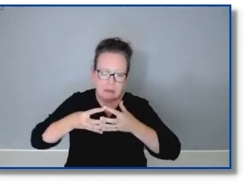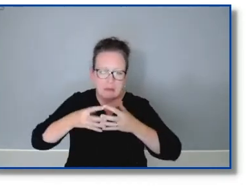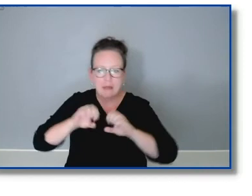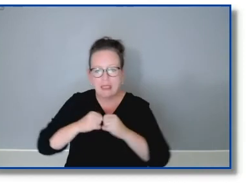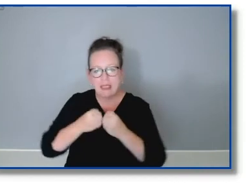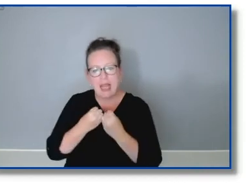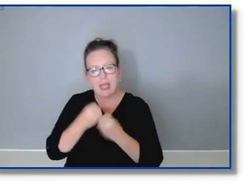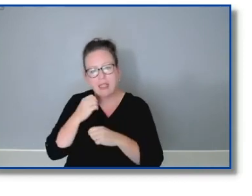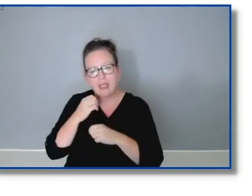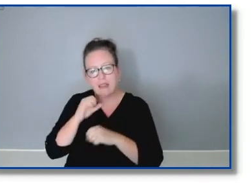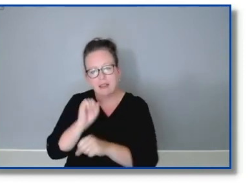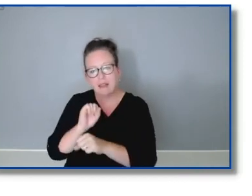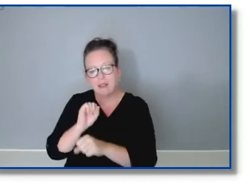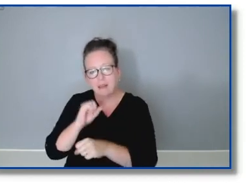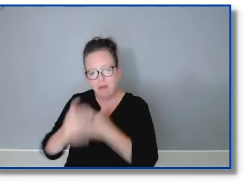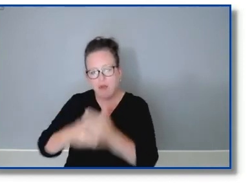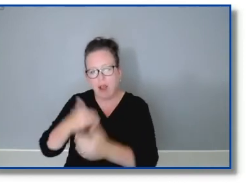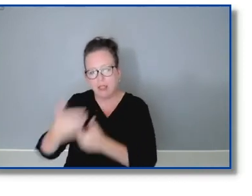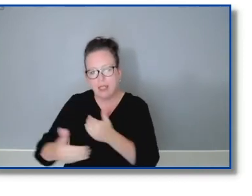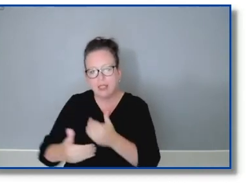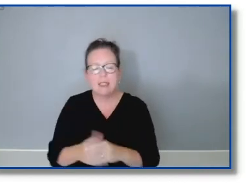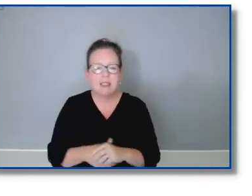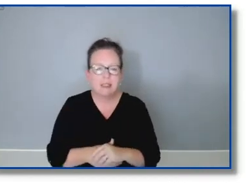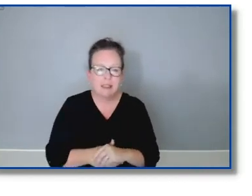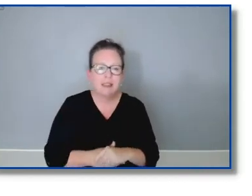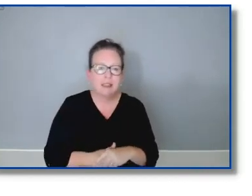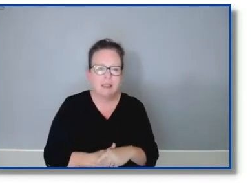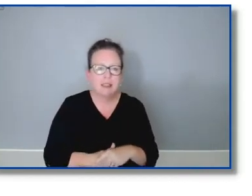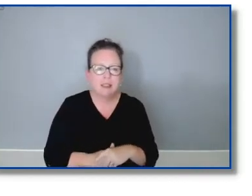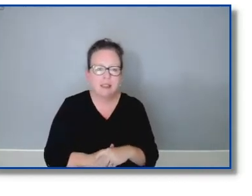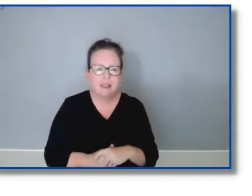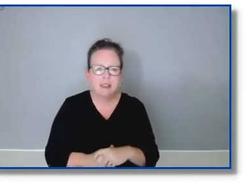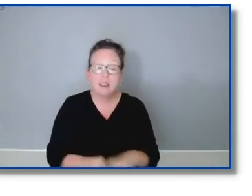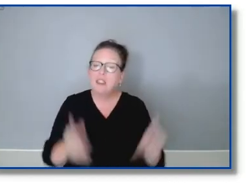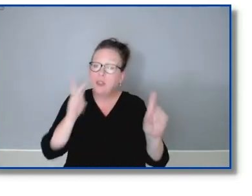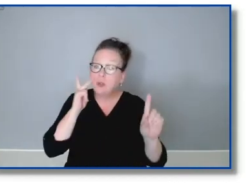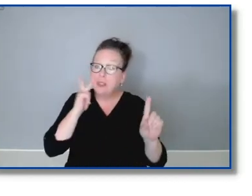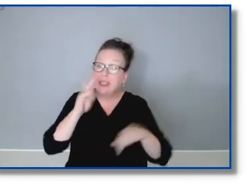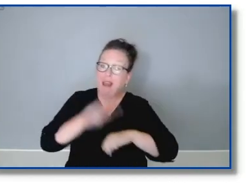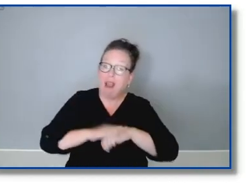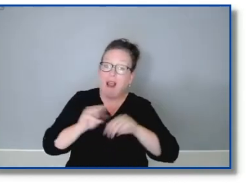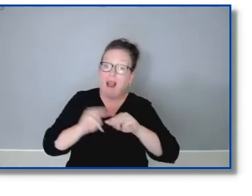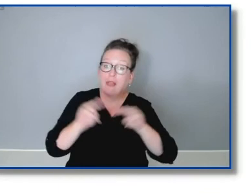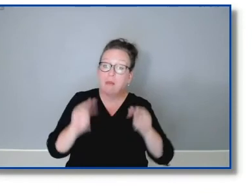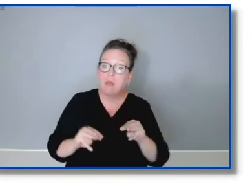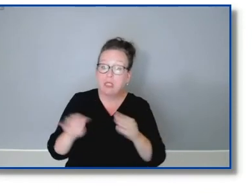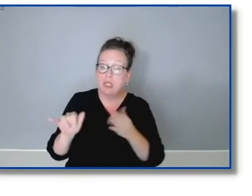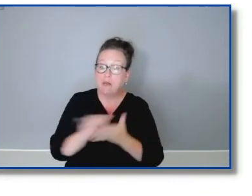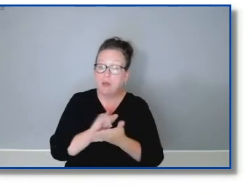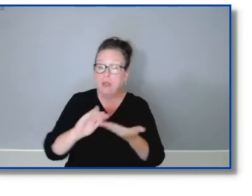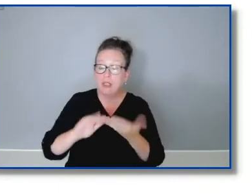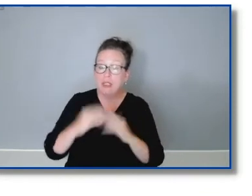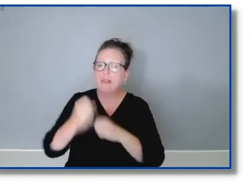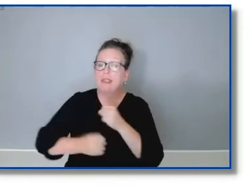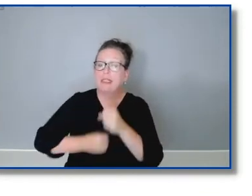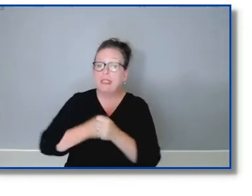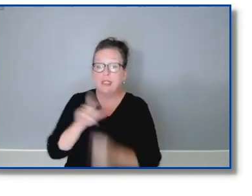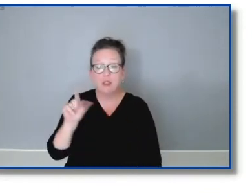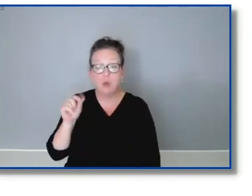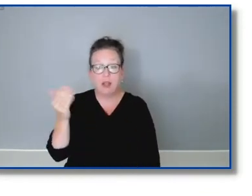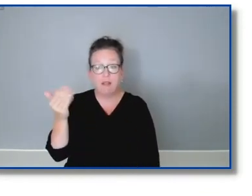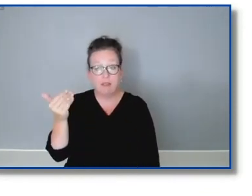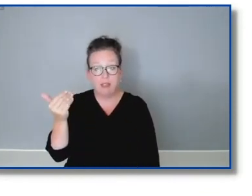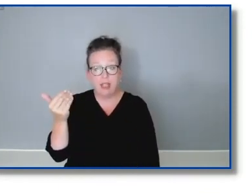the labor of the multitude. So here on the facade of the Guggenheim Museum in 2015, this